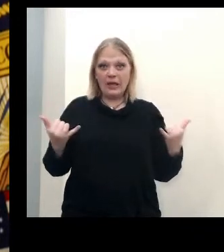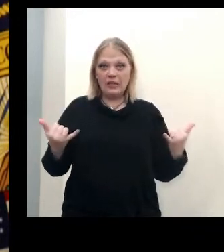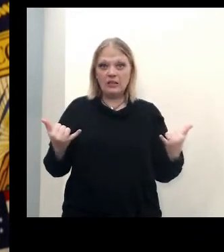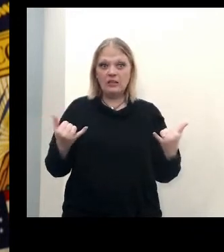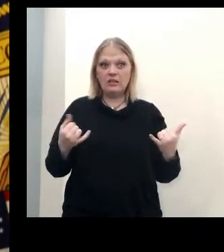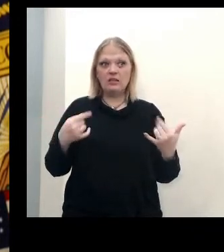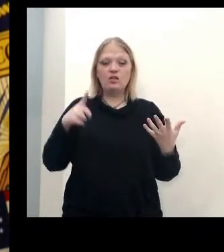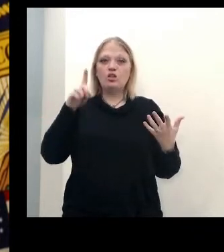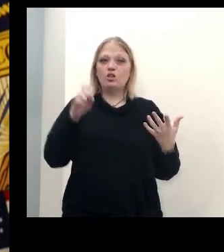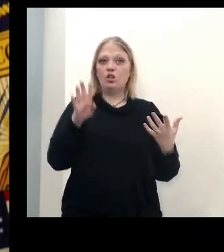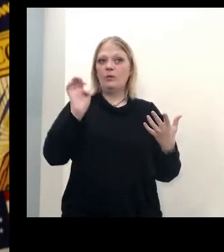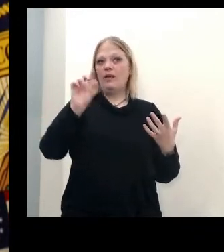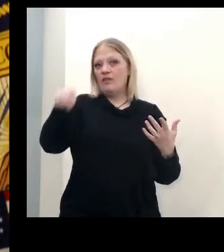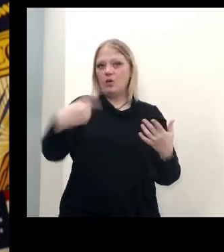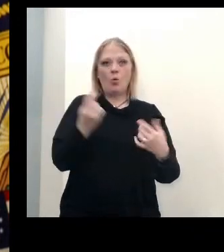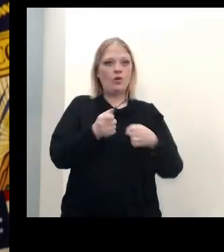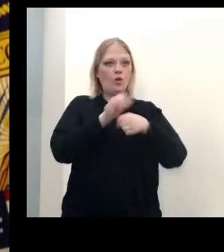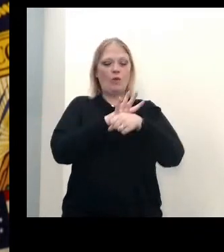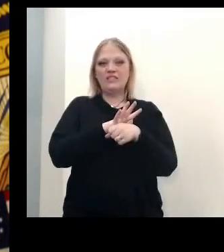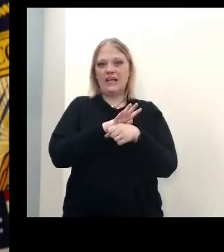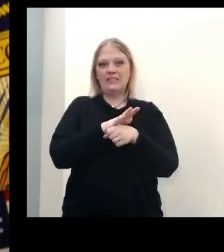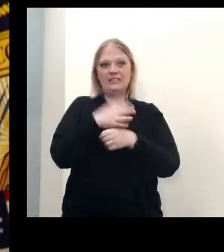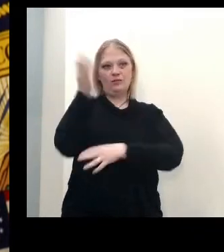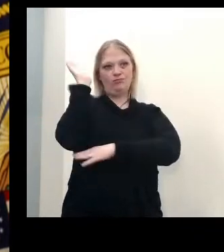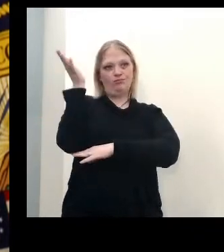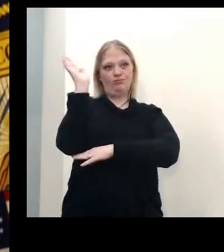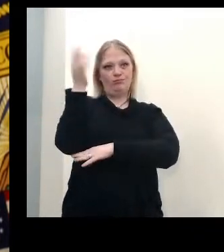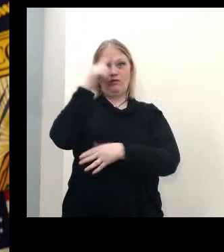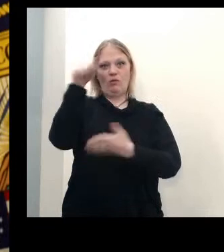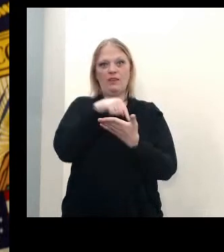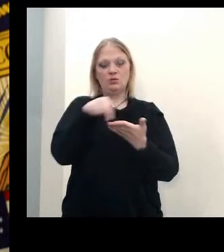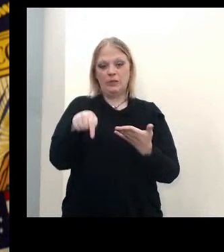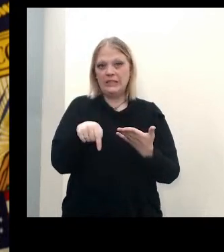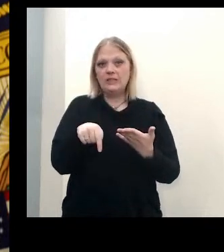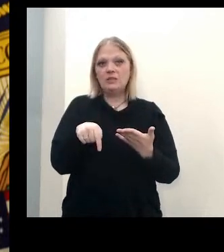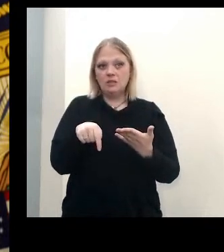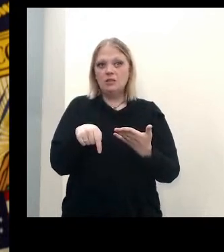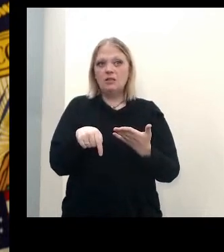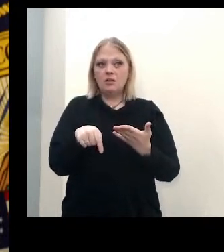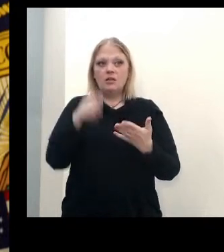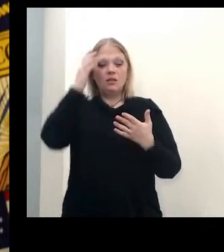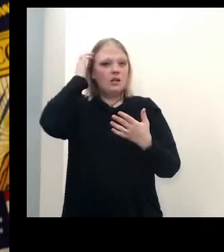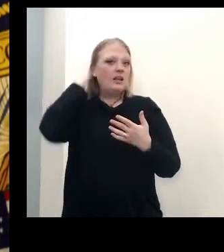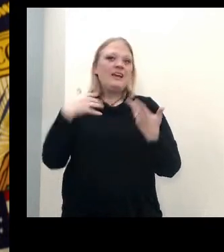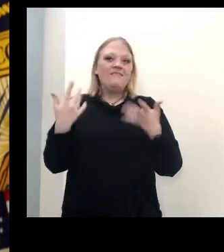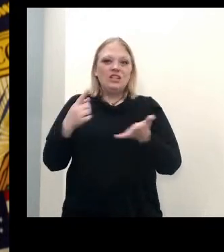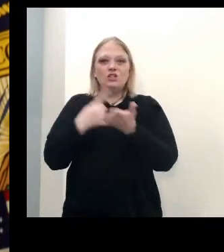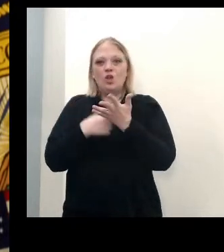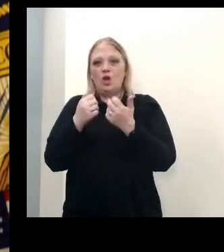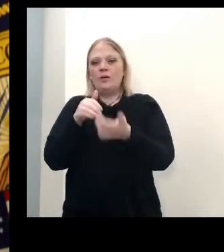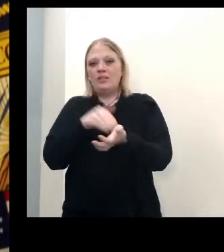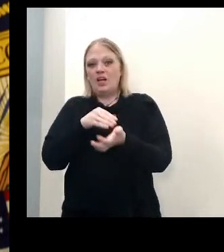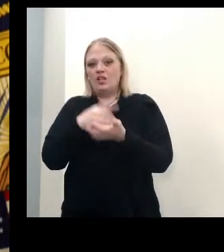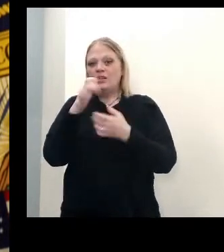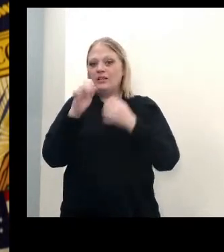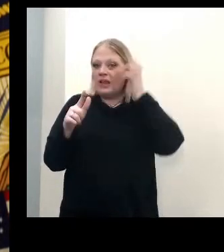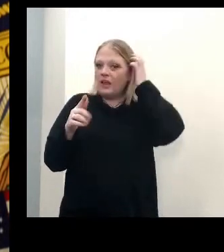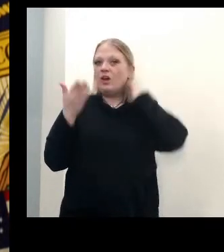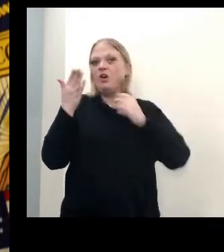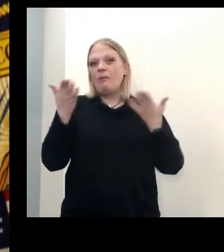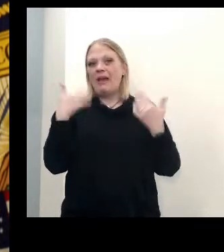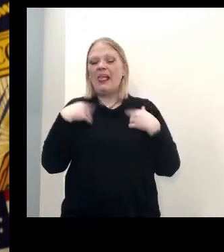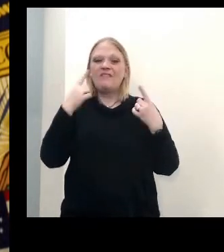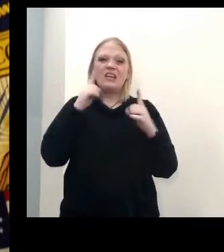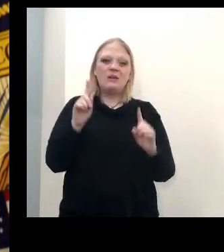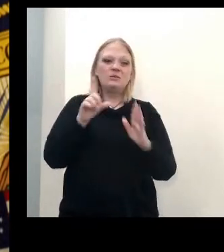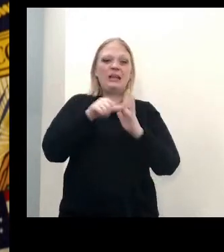This should be our only COVID-19 press conference for the week, though I've talked with Dr. Gelberstein, and we may have some announcements later